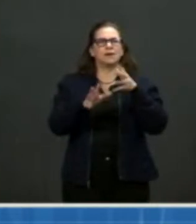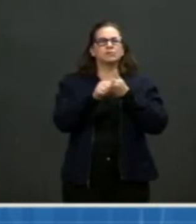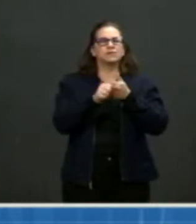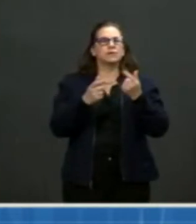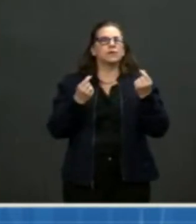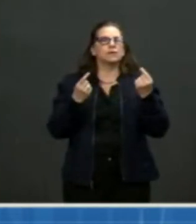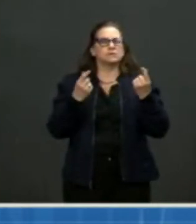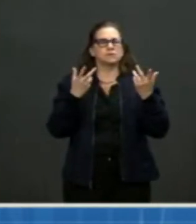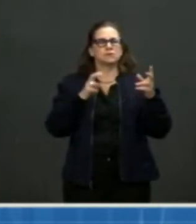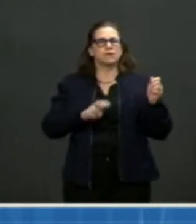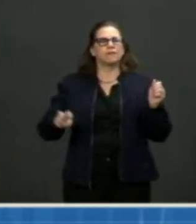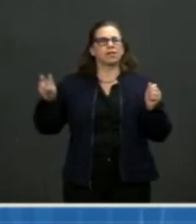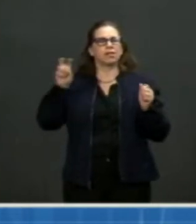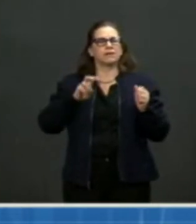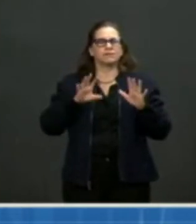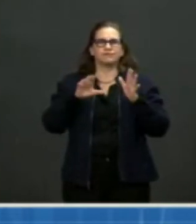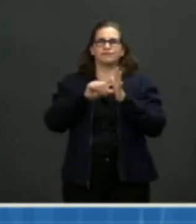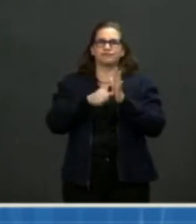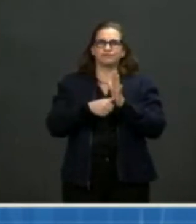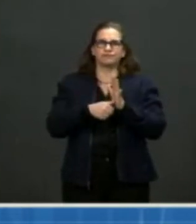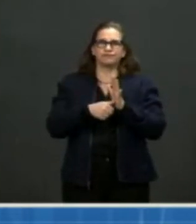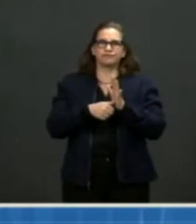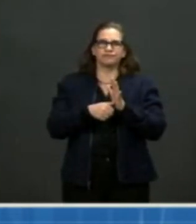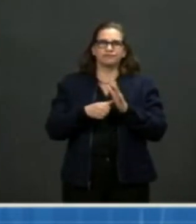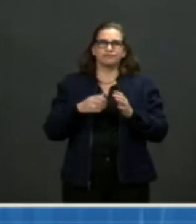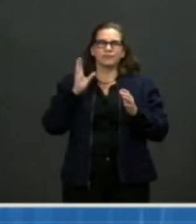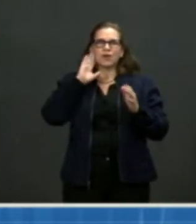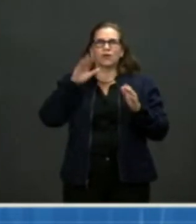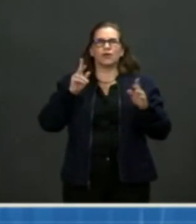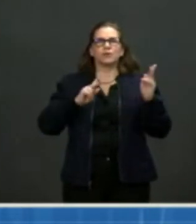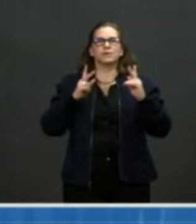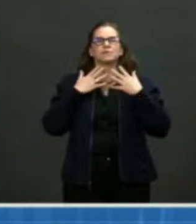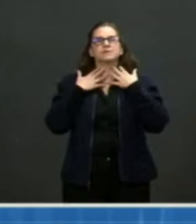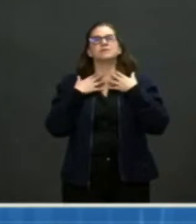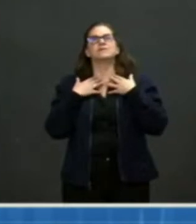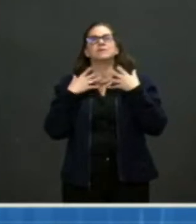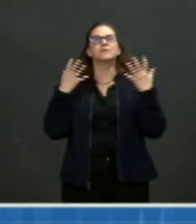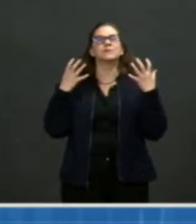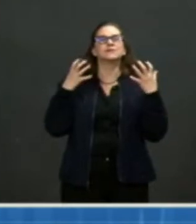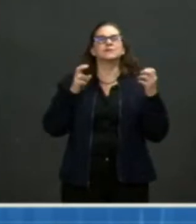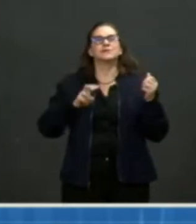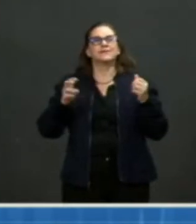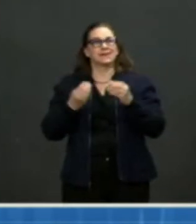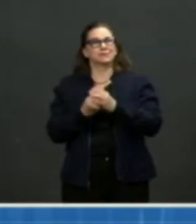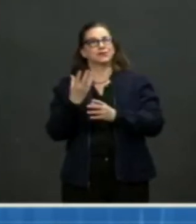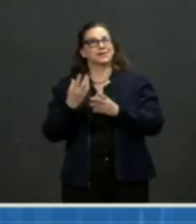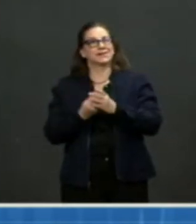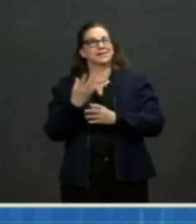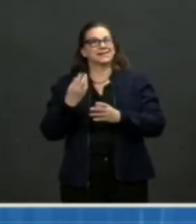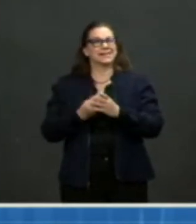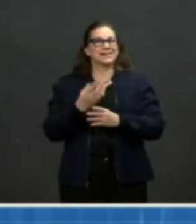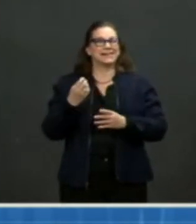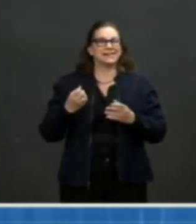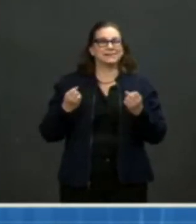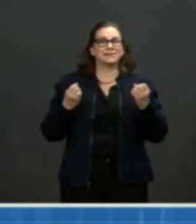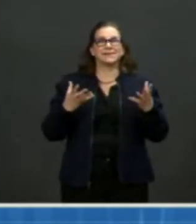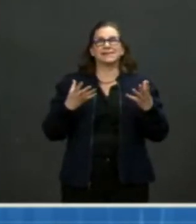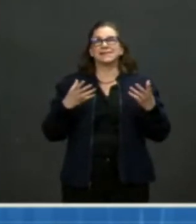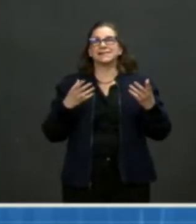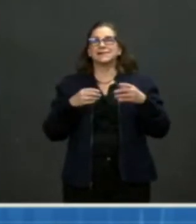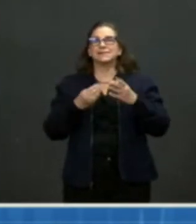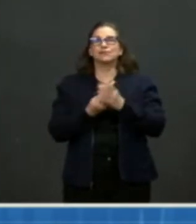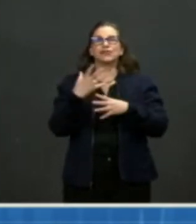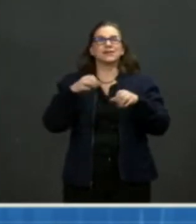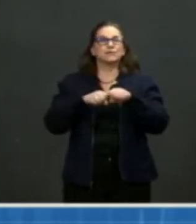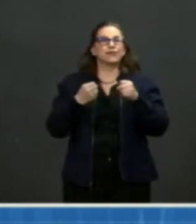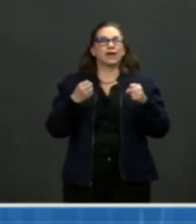going on spring break. For the most part, people who go on spring break are not the demographic that we've been focusing in on travel. We are worried not just for